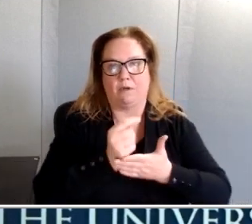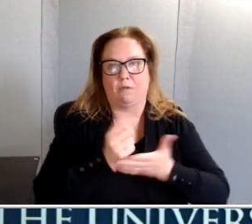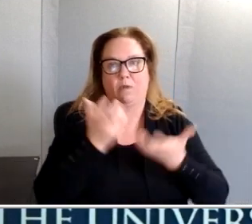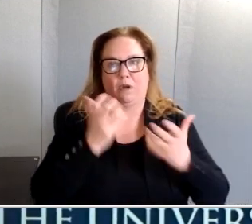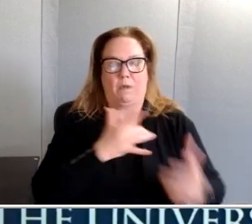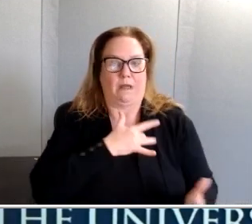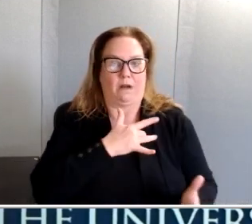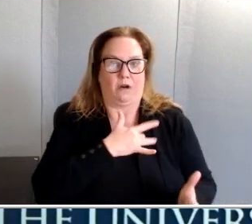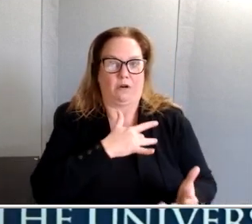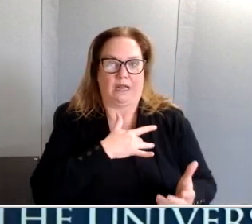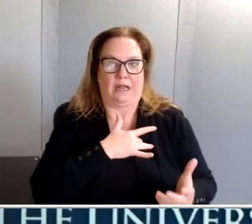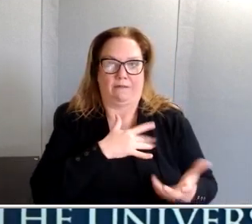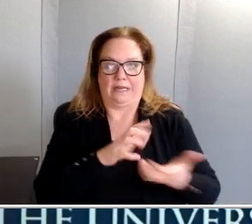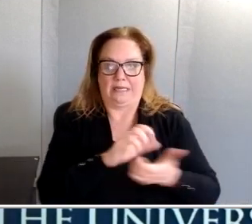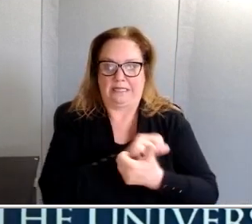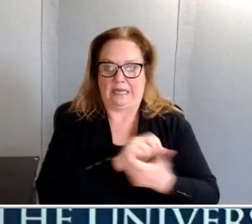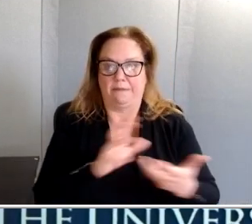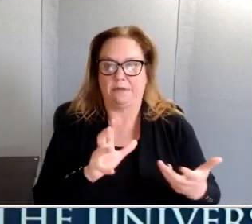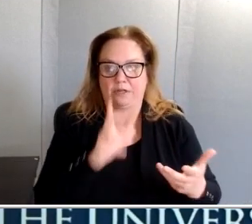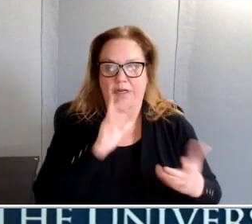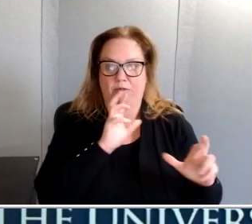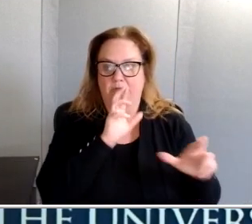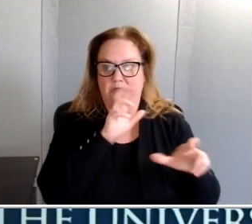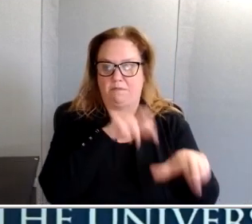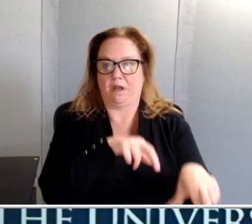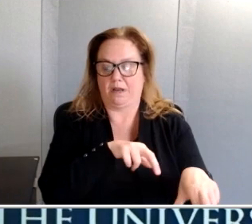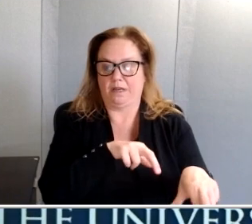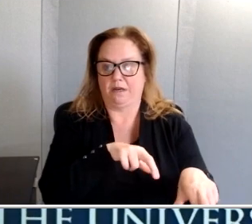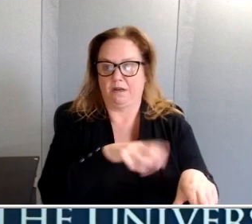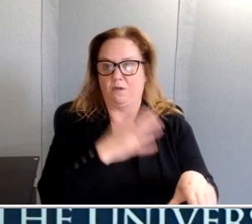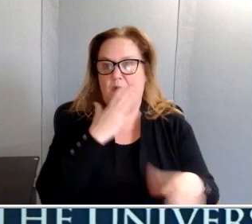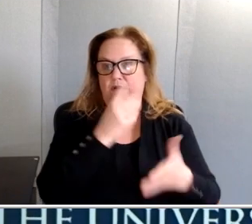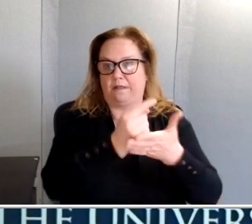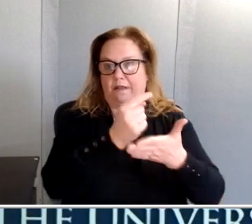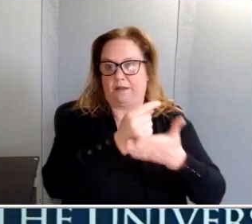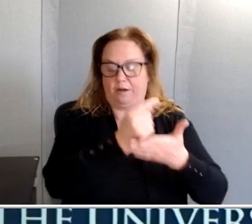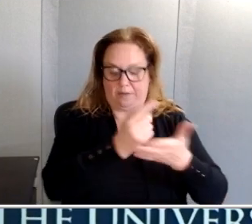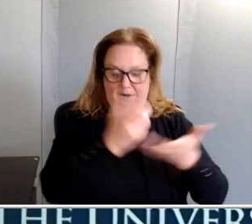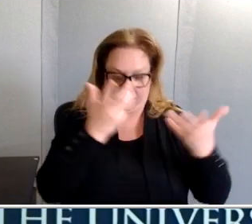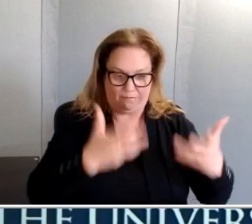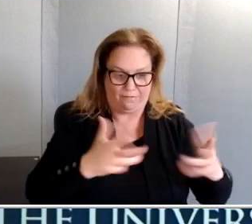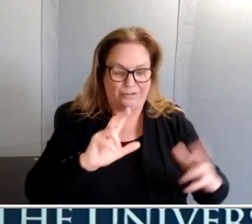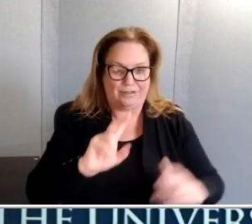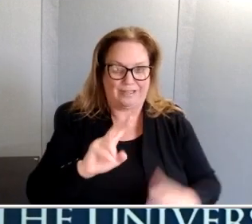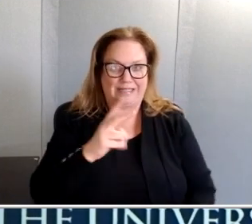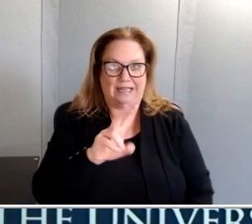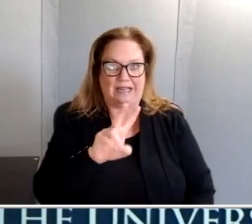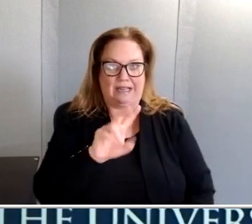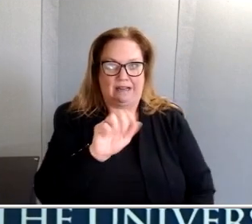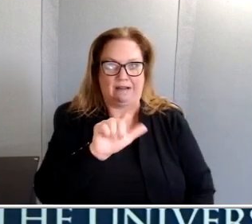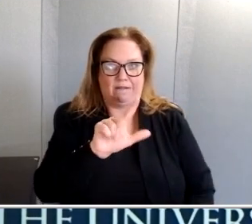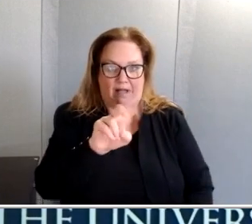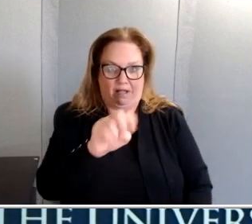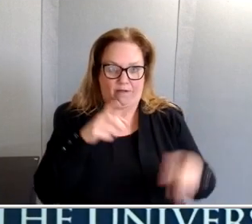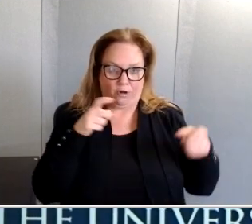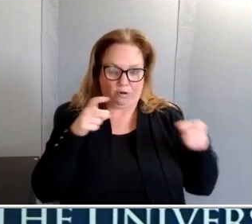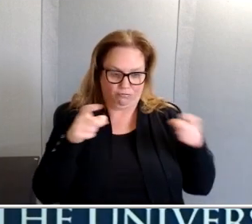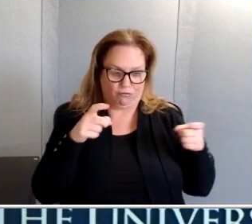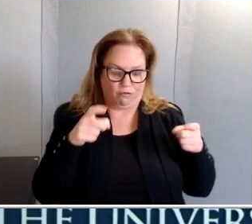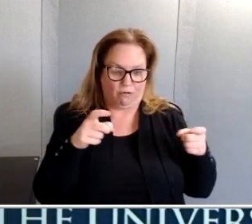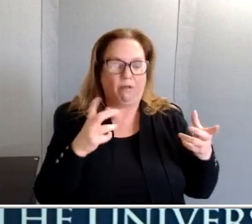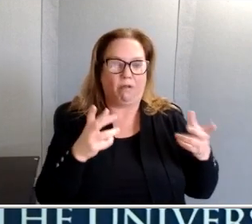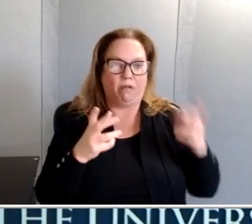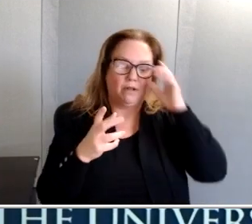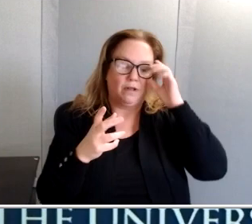any significant damage. And he responded well to the therapy. And after we got that second bout kind of under control, I think he's been kind